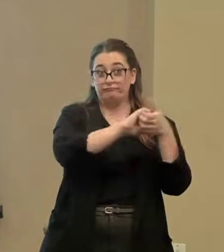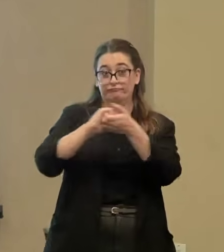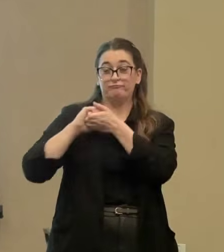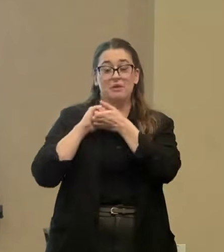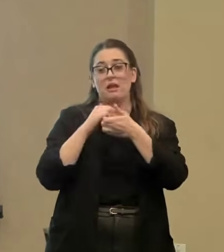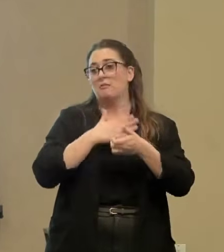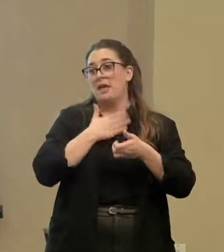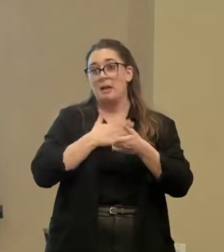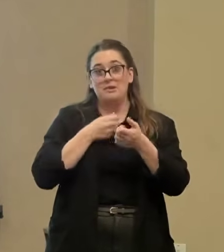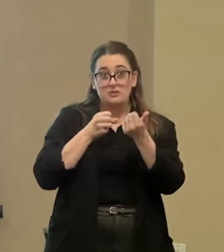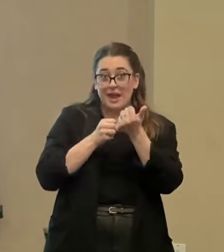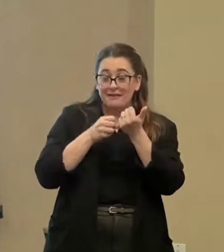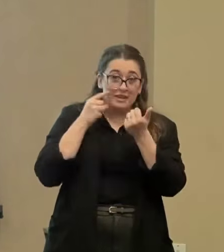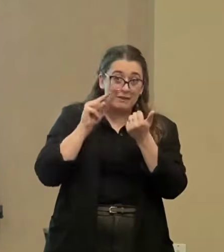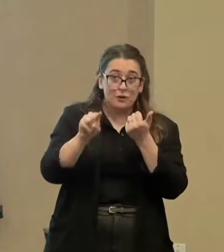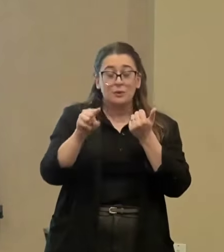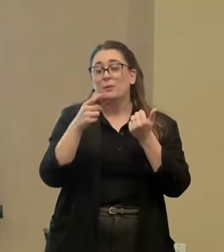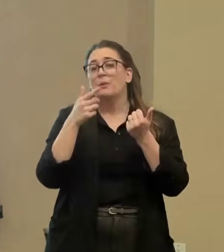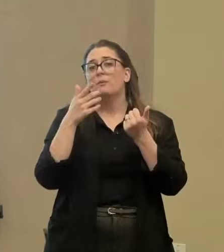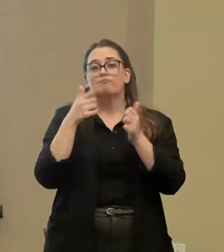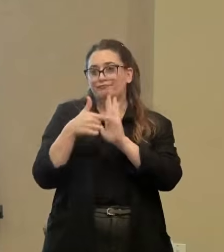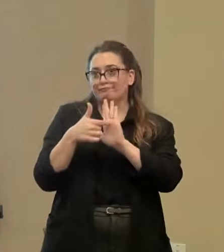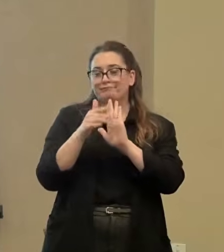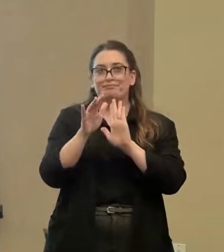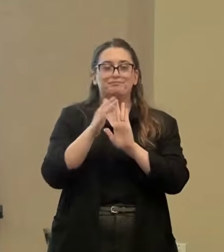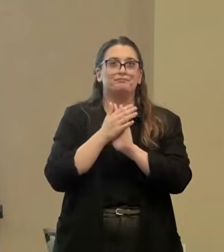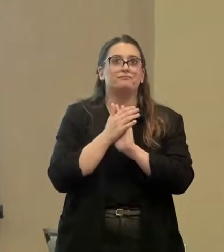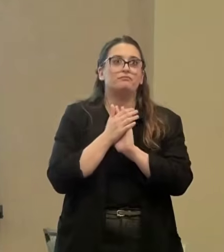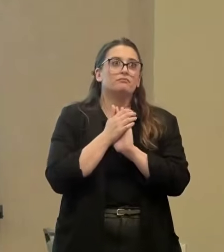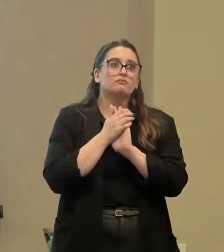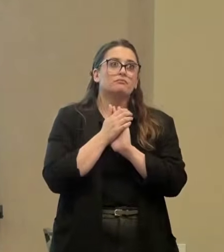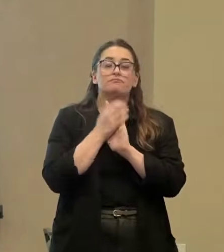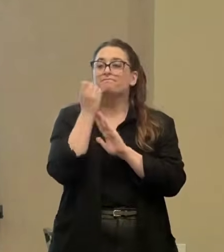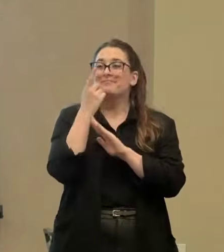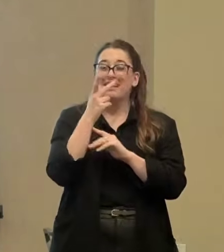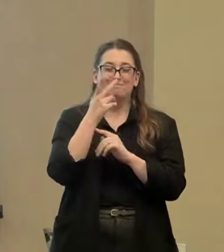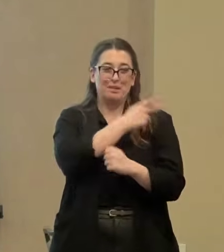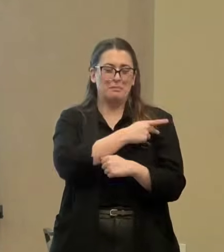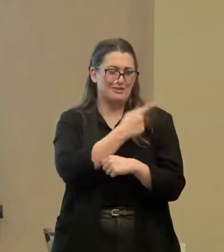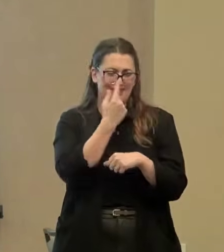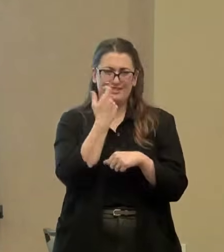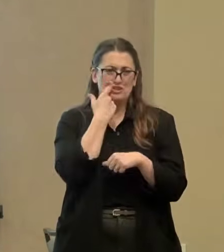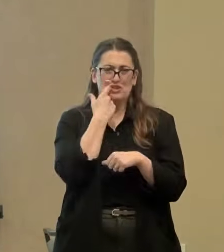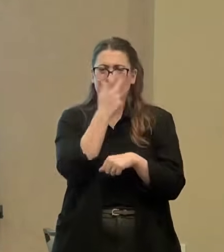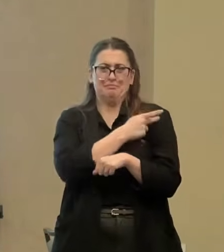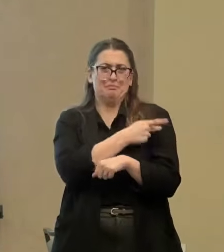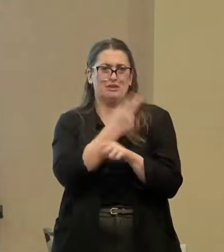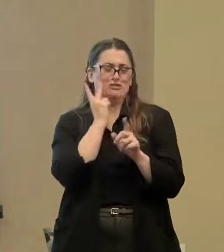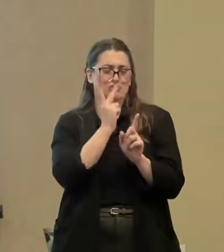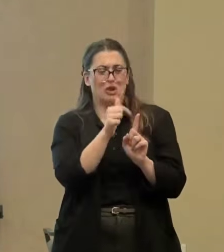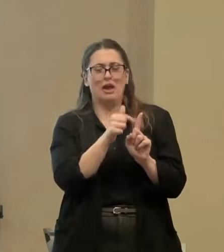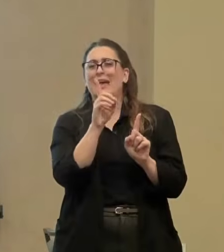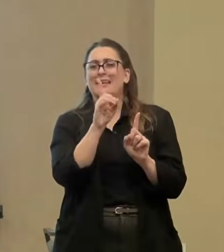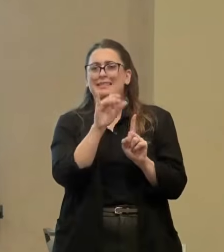and advocate. But for example, you think of a patient, I just had a patient who with discoid lupus, a